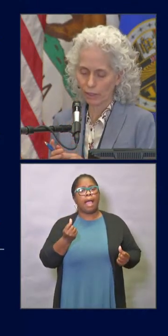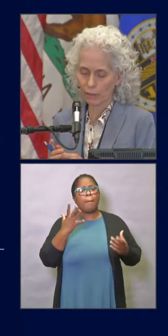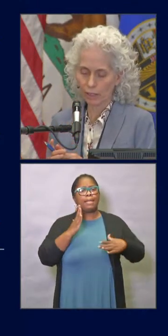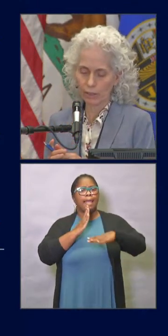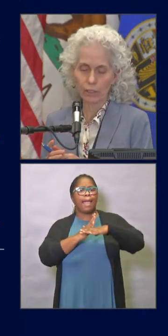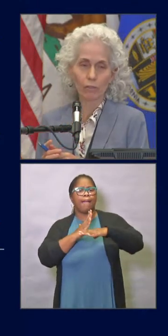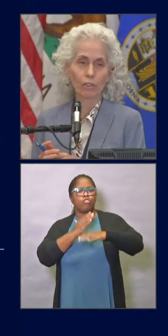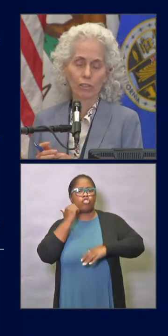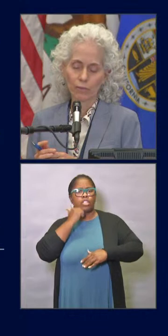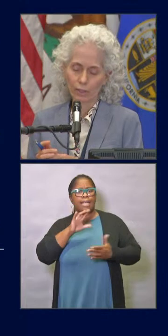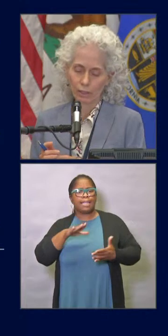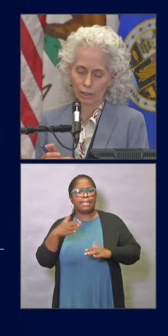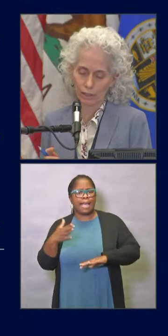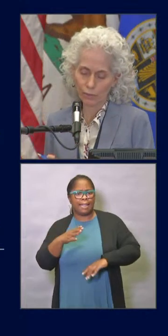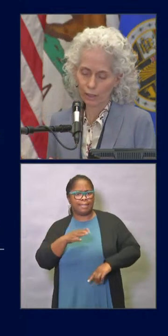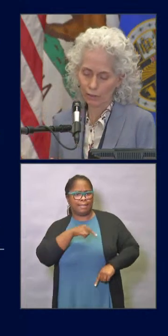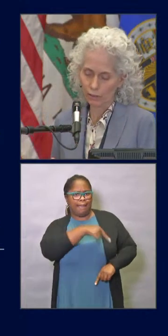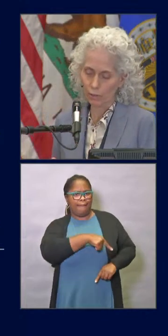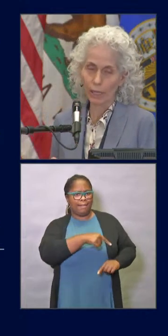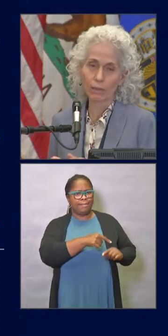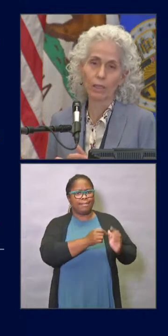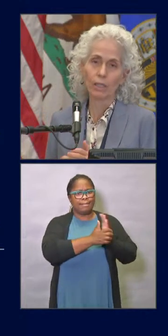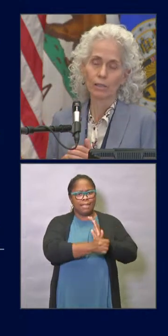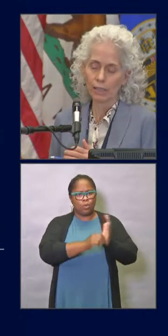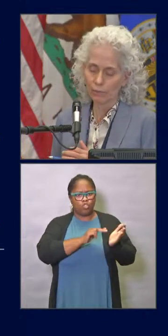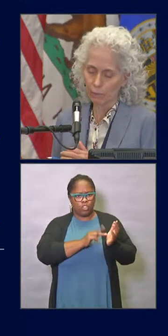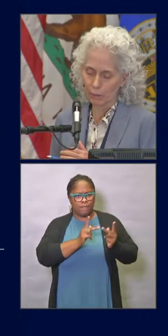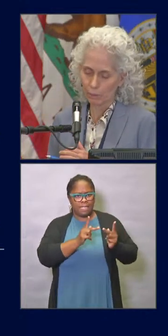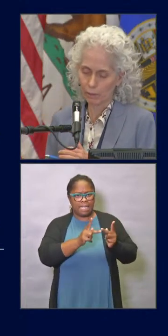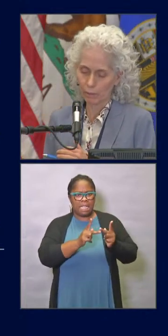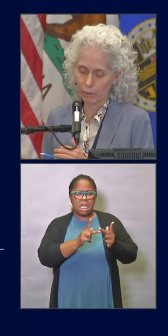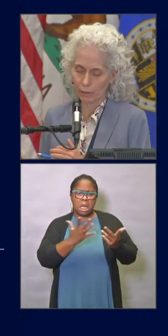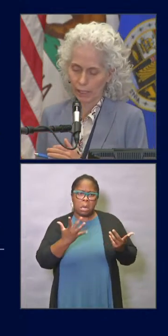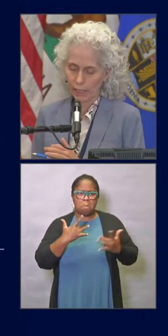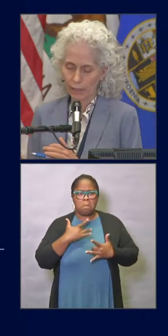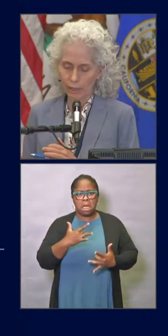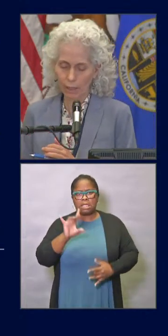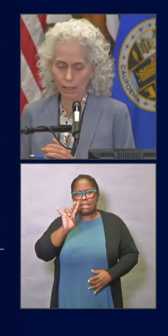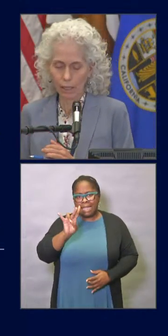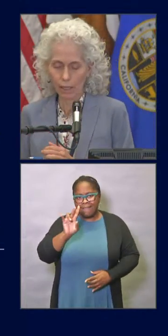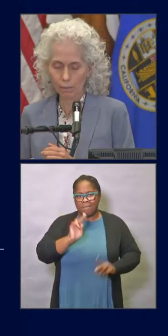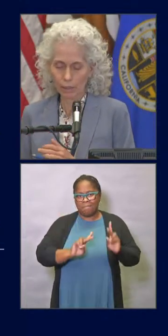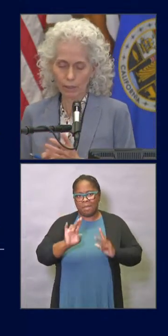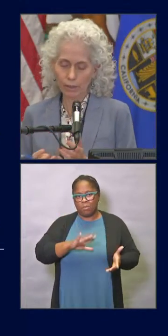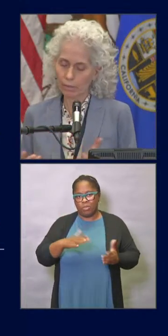for residents at the skilled nursing facilities fell to about 7 people per day.